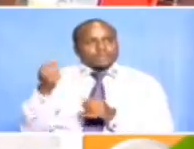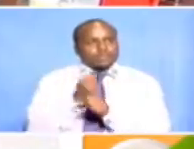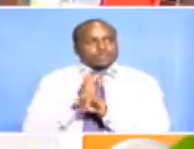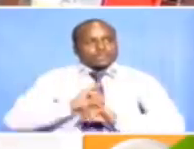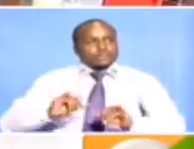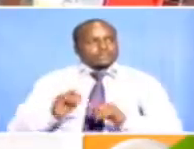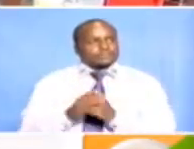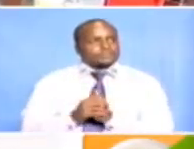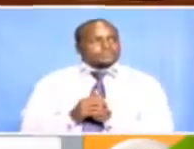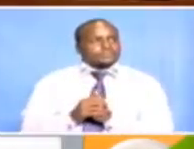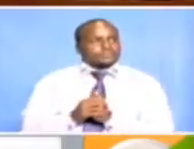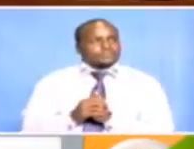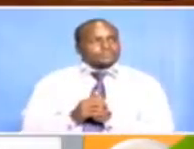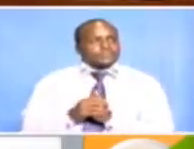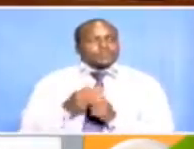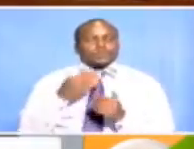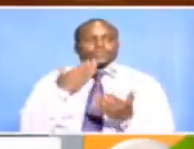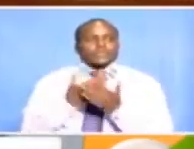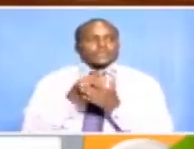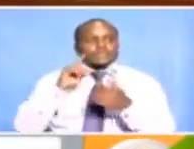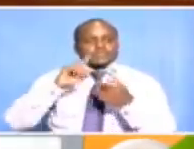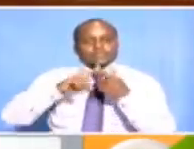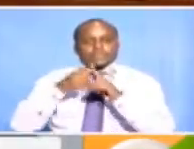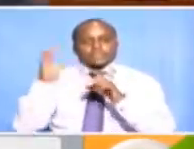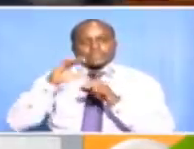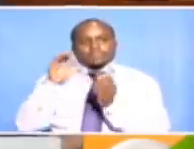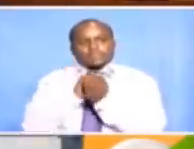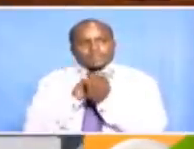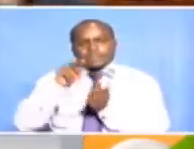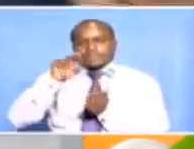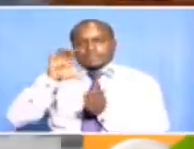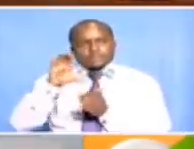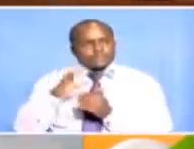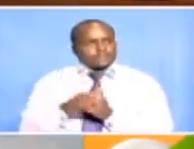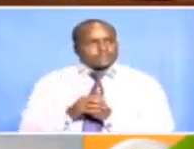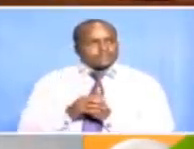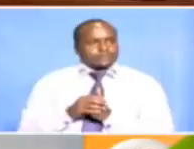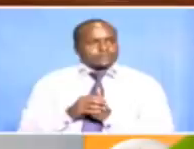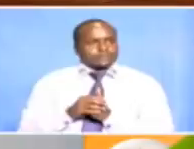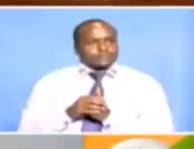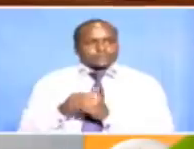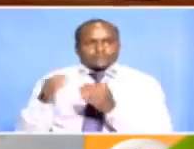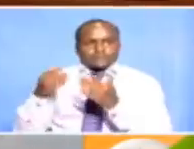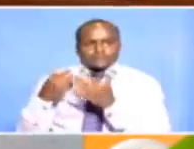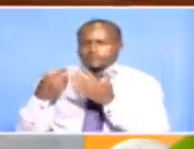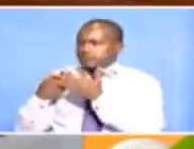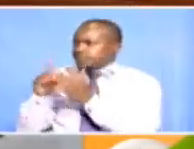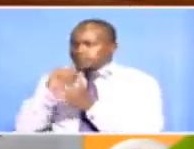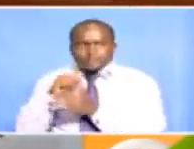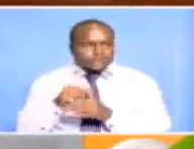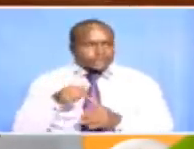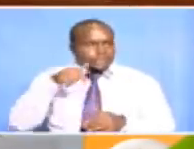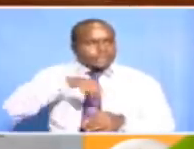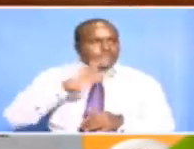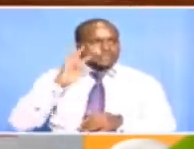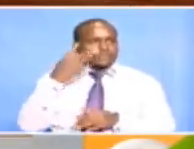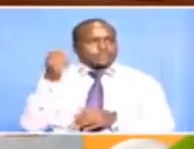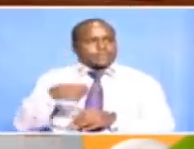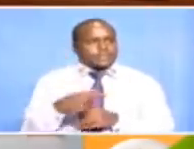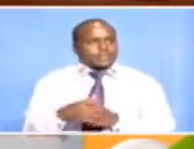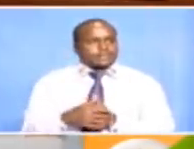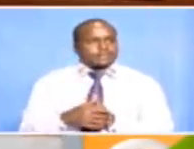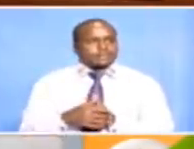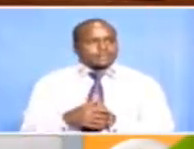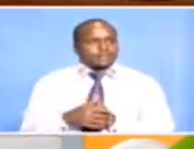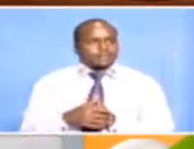to congratulate Transnet Chartered Bank, NIC Bank, and all the other banks. Has it started? DTB Bank. Has it started? This is our fourth month to do this cleanup exercise.